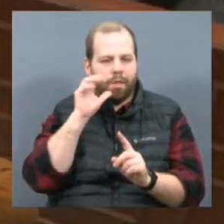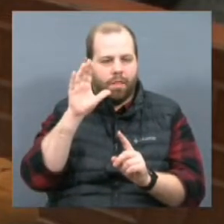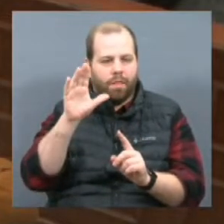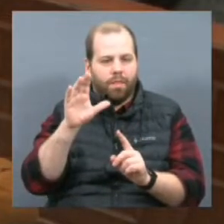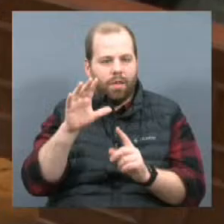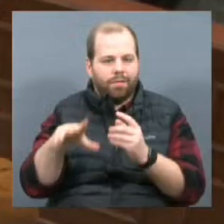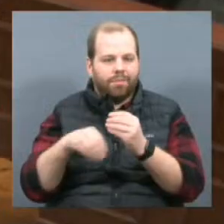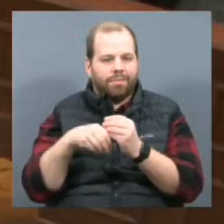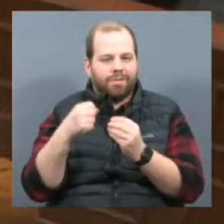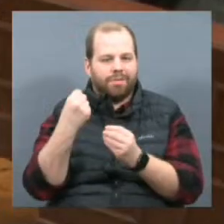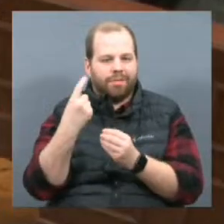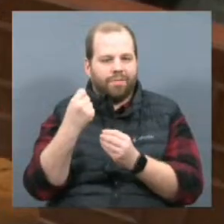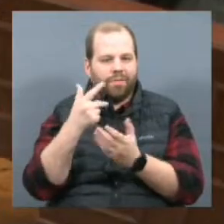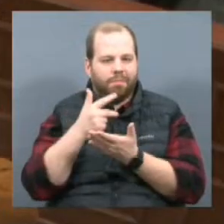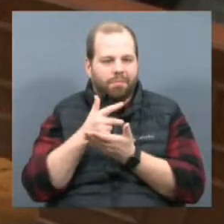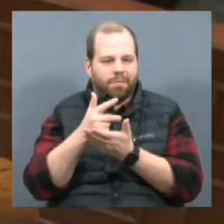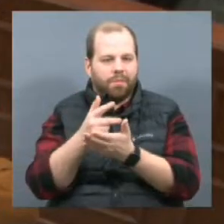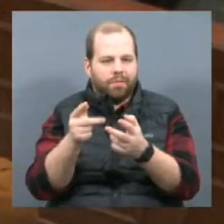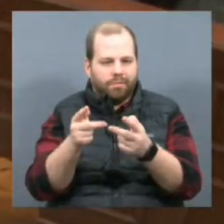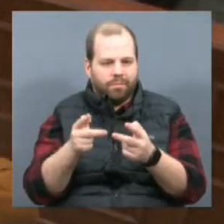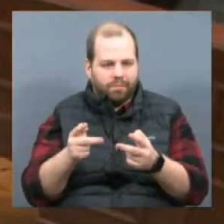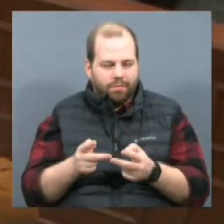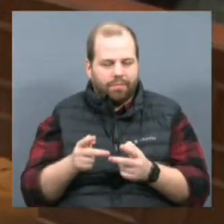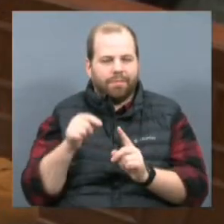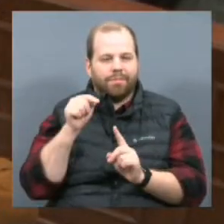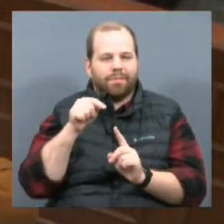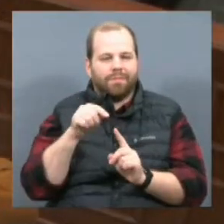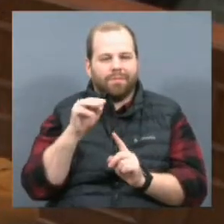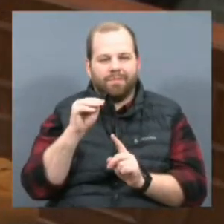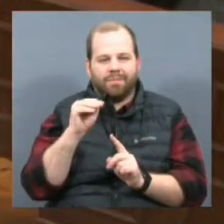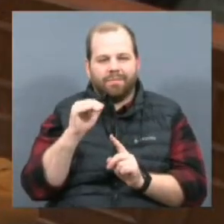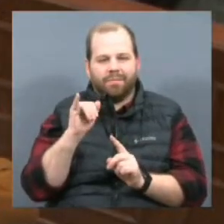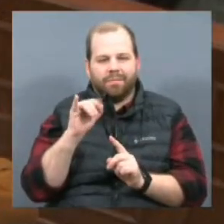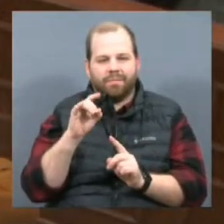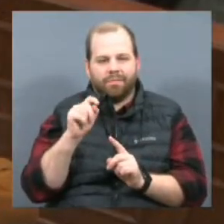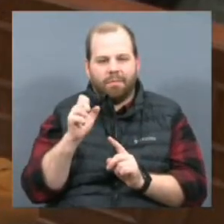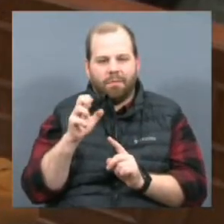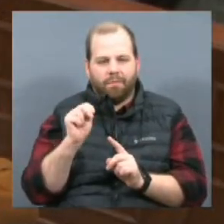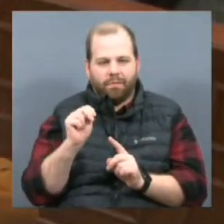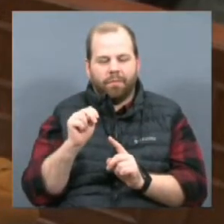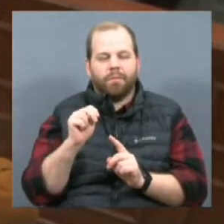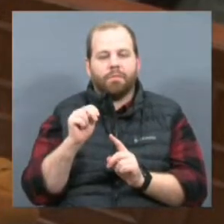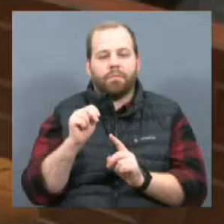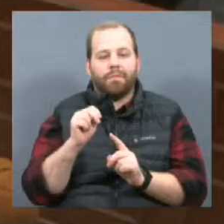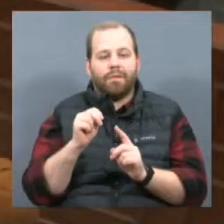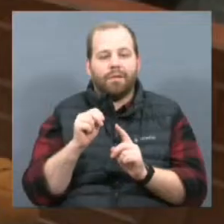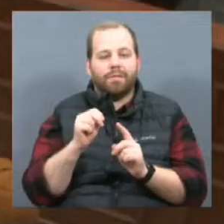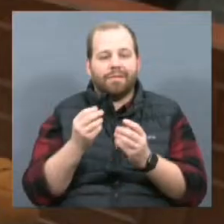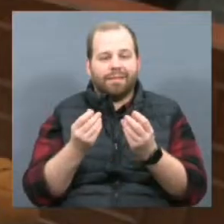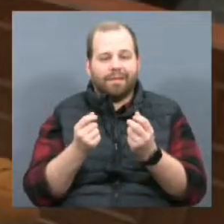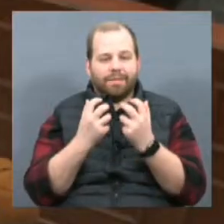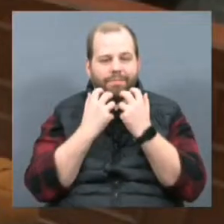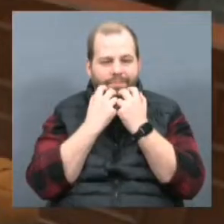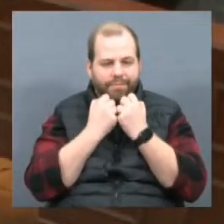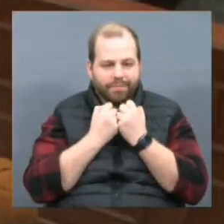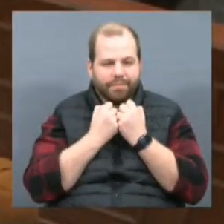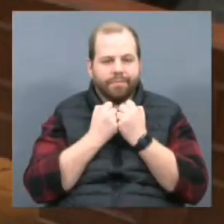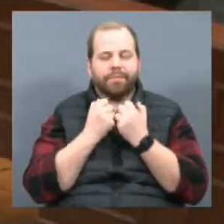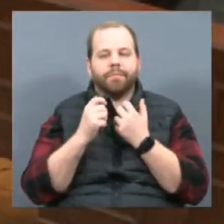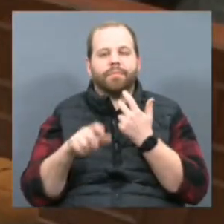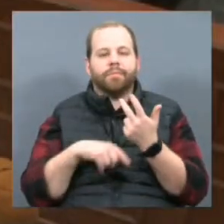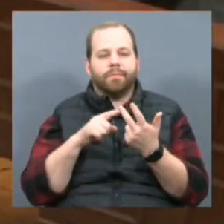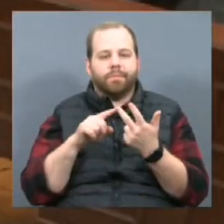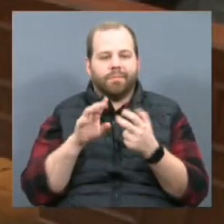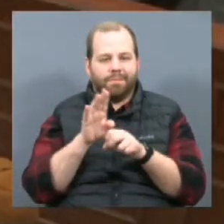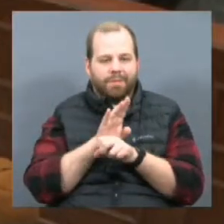of 11 parking spaces. This is Midtown. Land is precious. Businesses